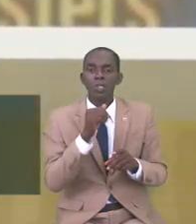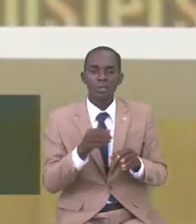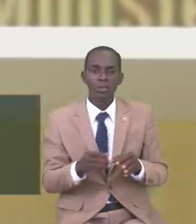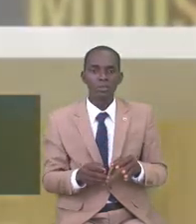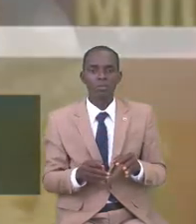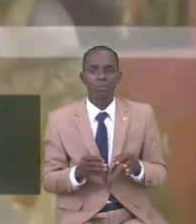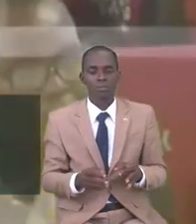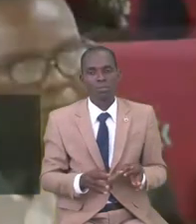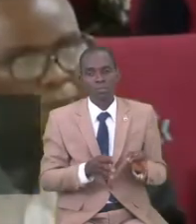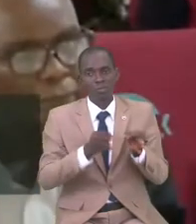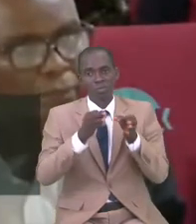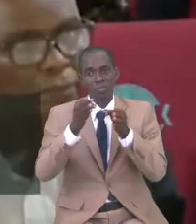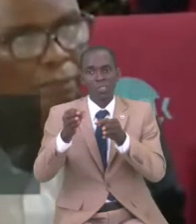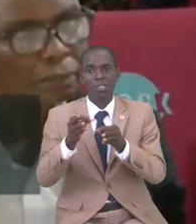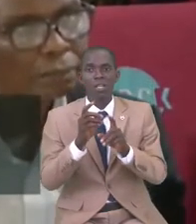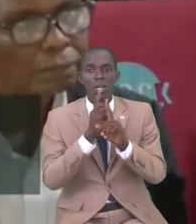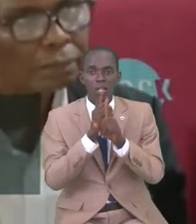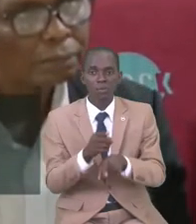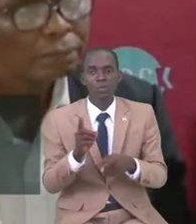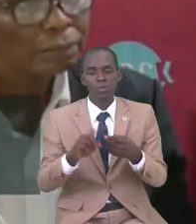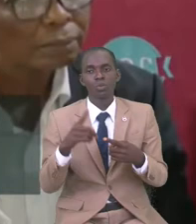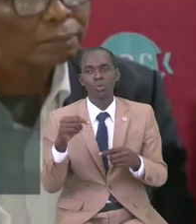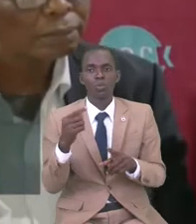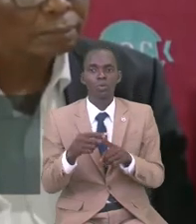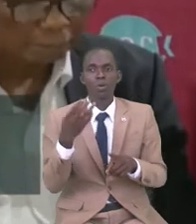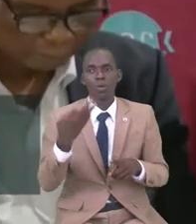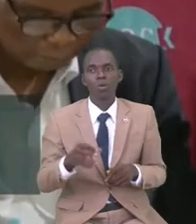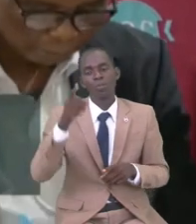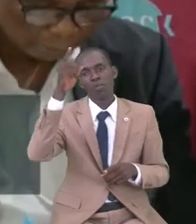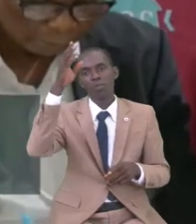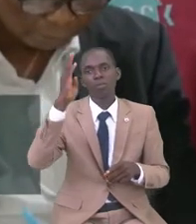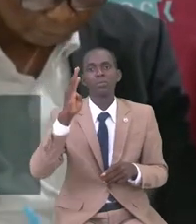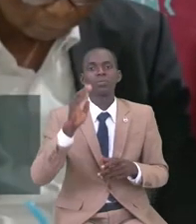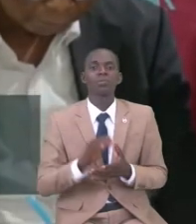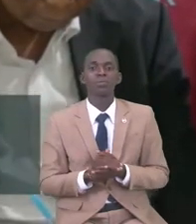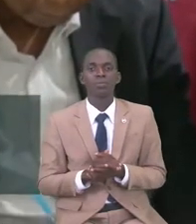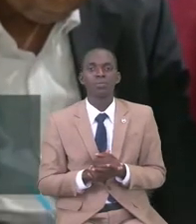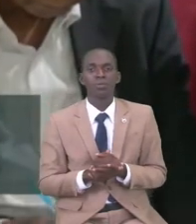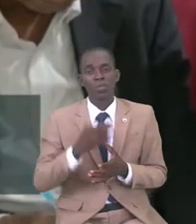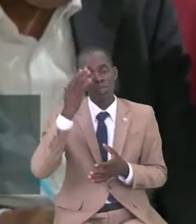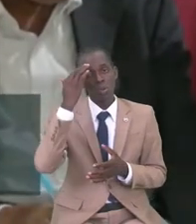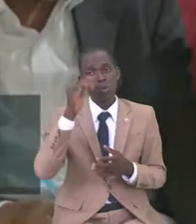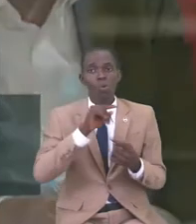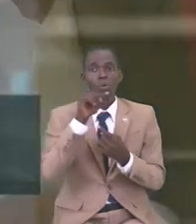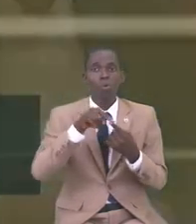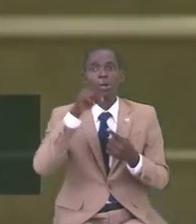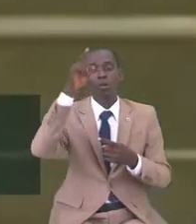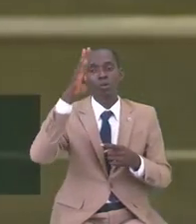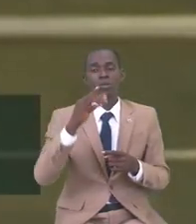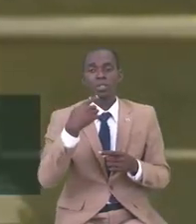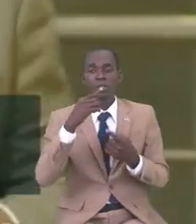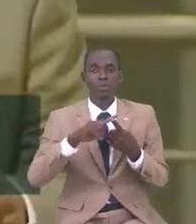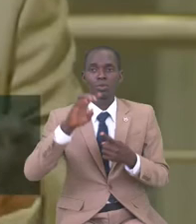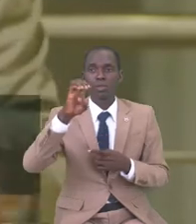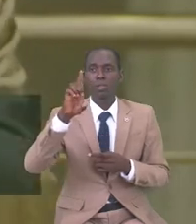unhesitating response to the word of God. You know, when God told Elijah